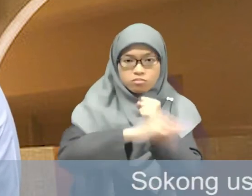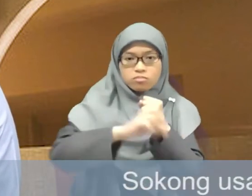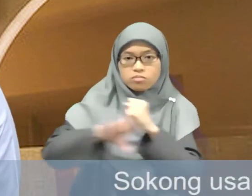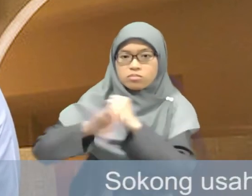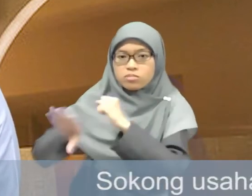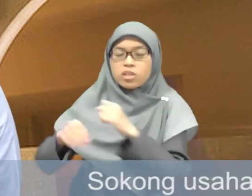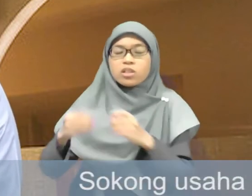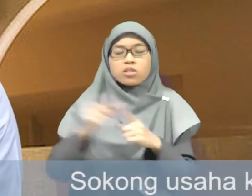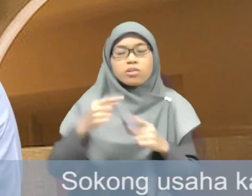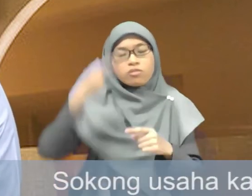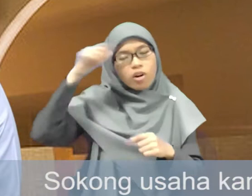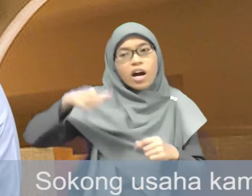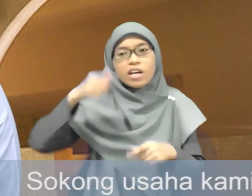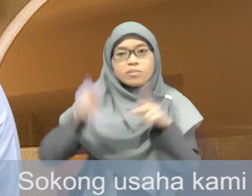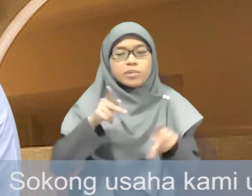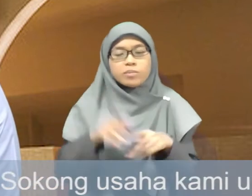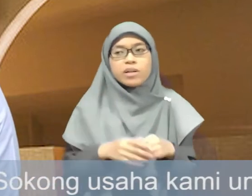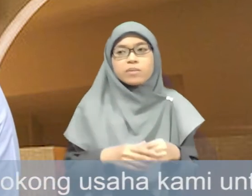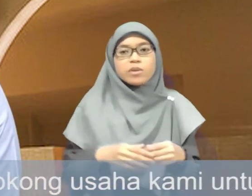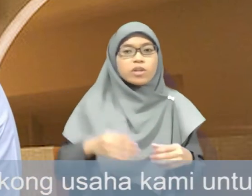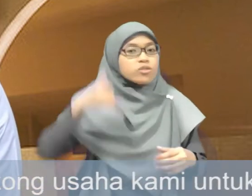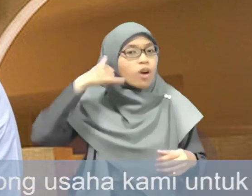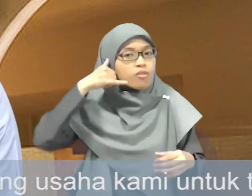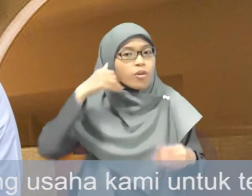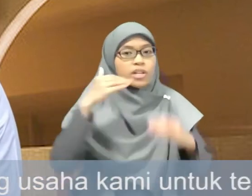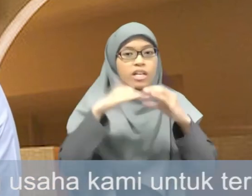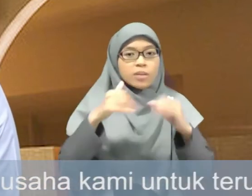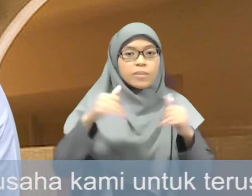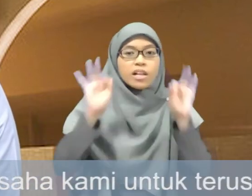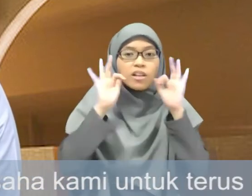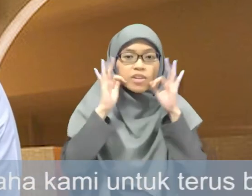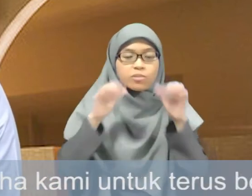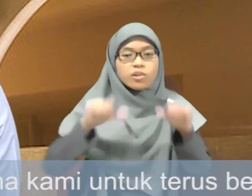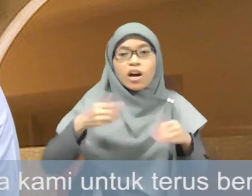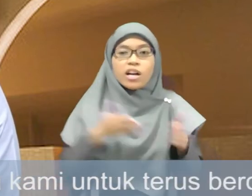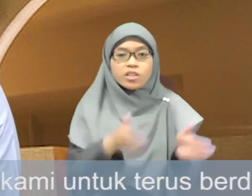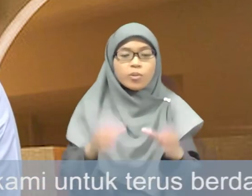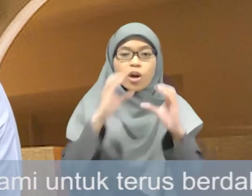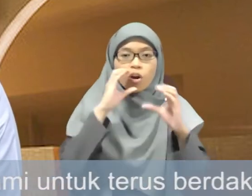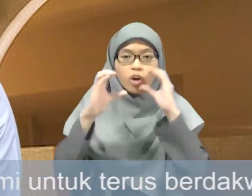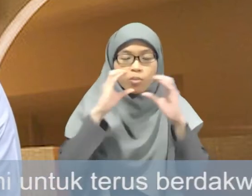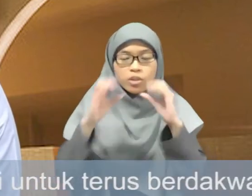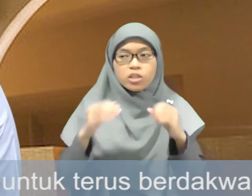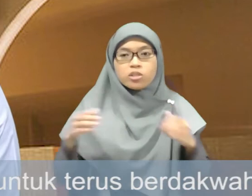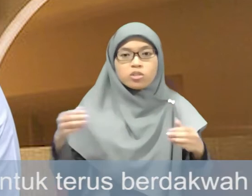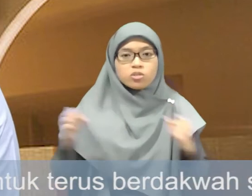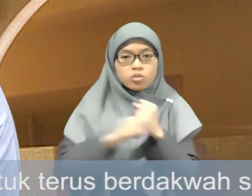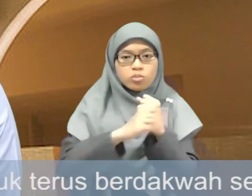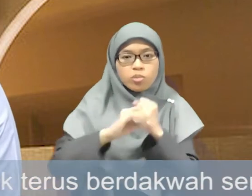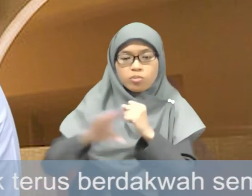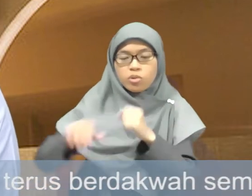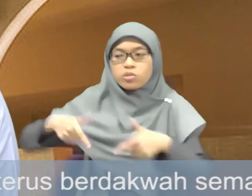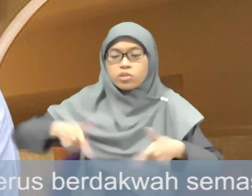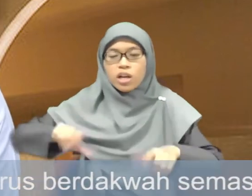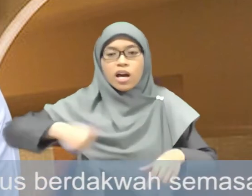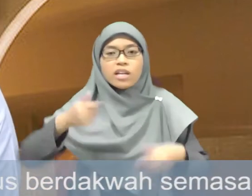work others are doing. Use your phone, email, Facebook, and other methods of communication to promote and allow others